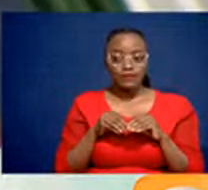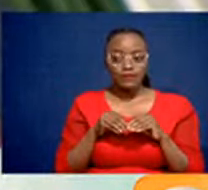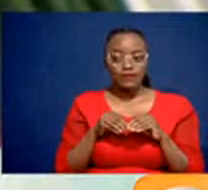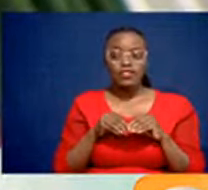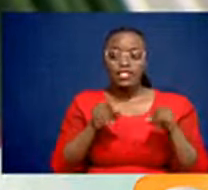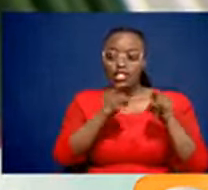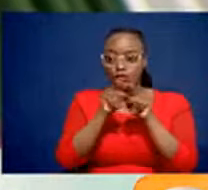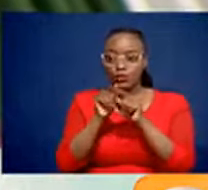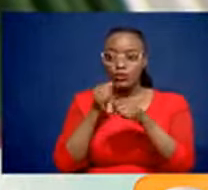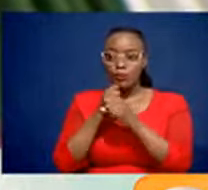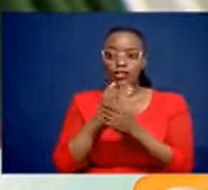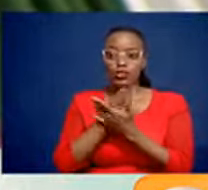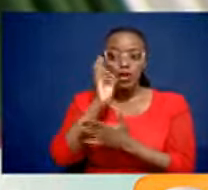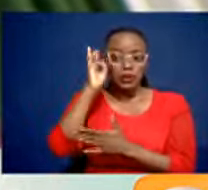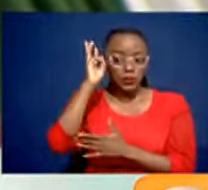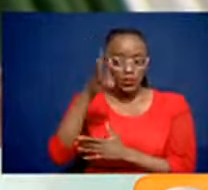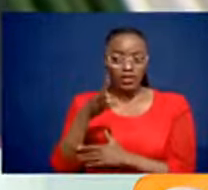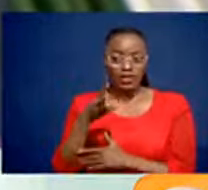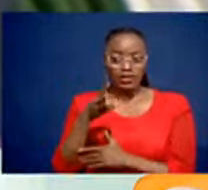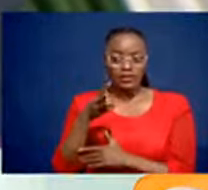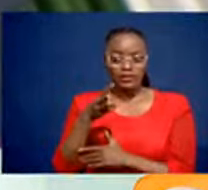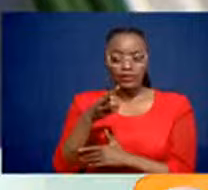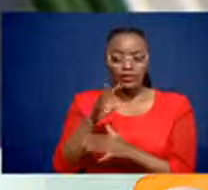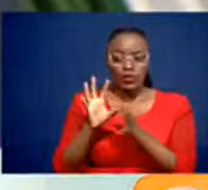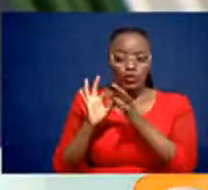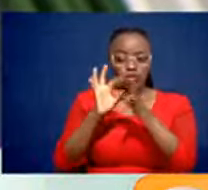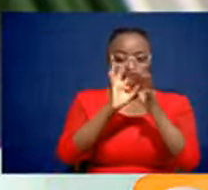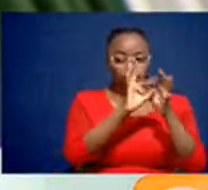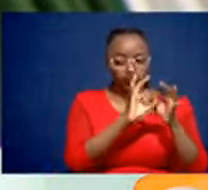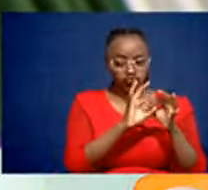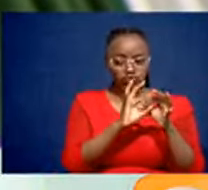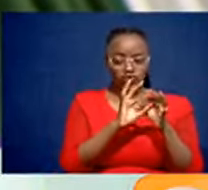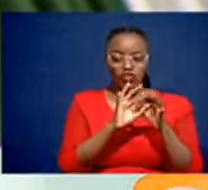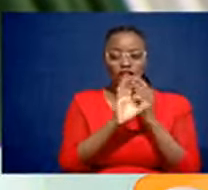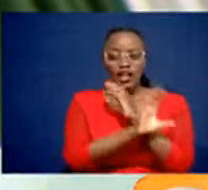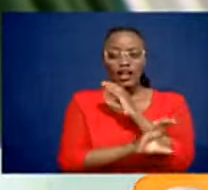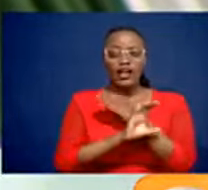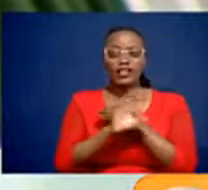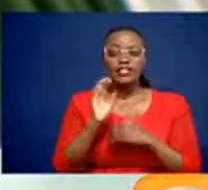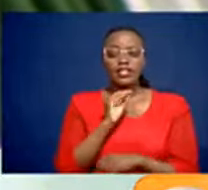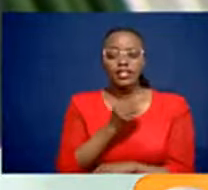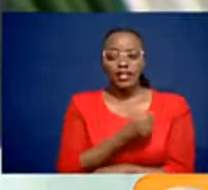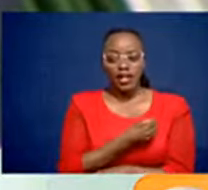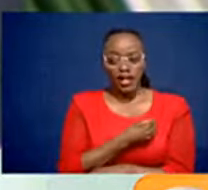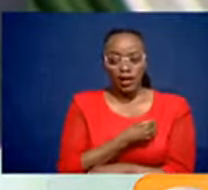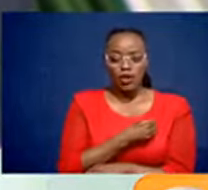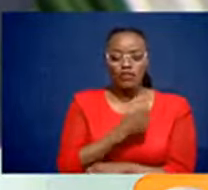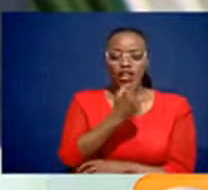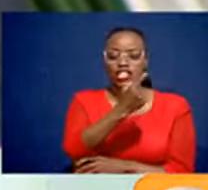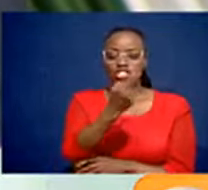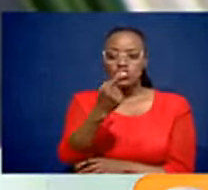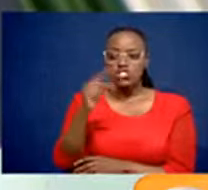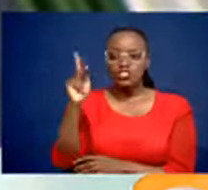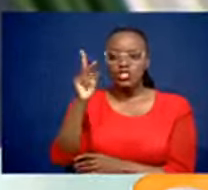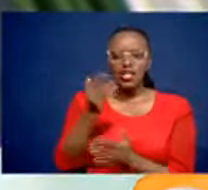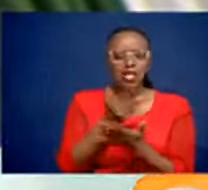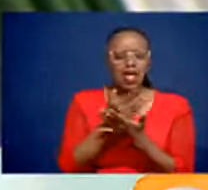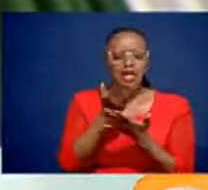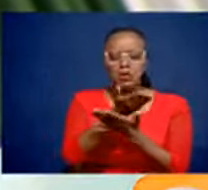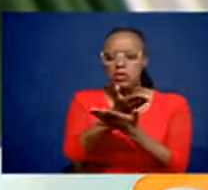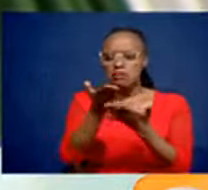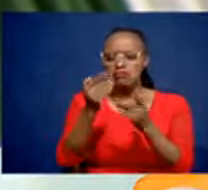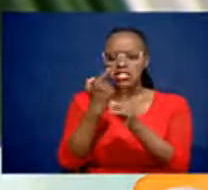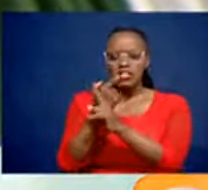Na tutahakikisha ya kwamba tunaunganisha taifa letu la Kenya. Kila Mkenya mahali popote